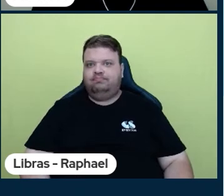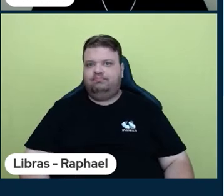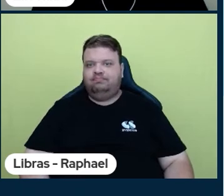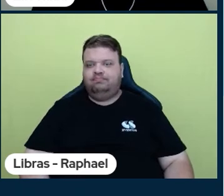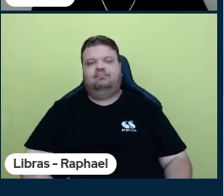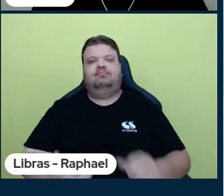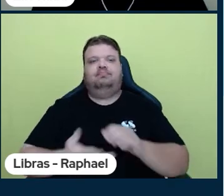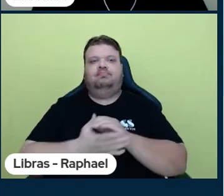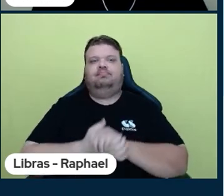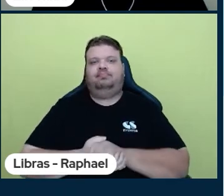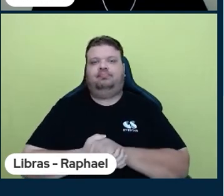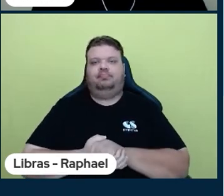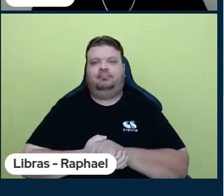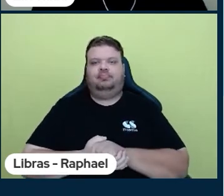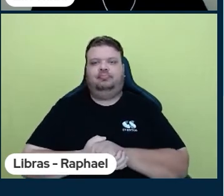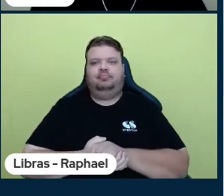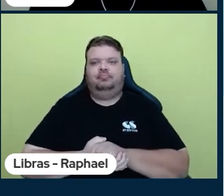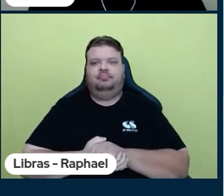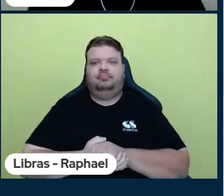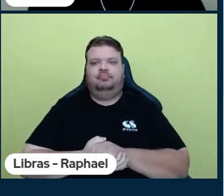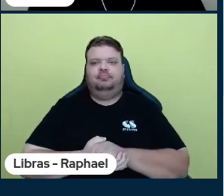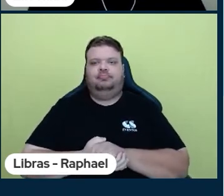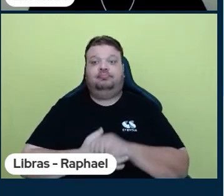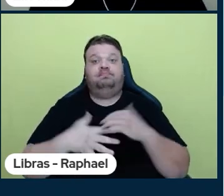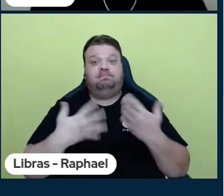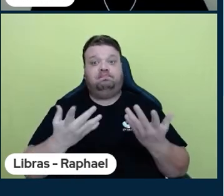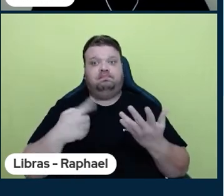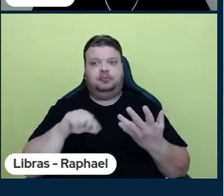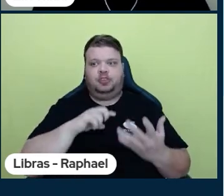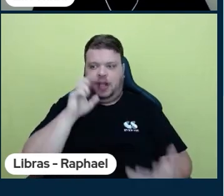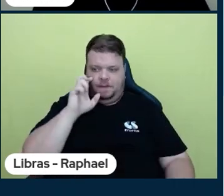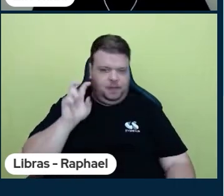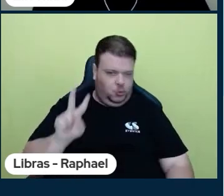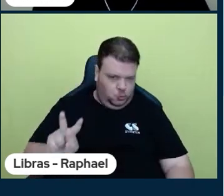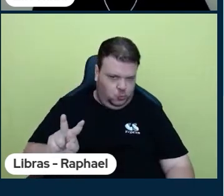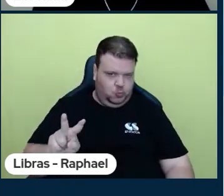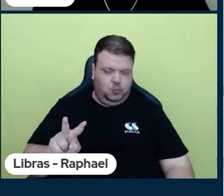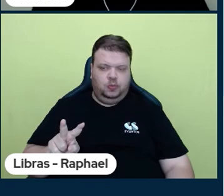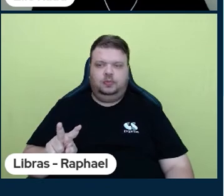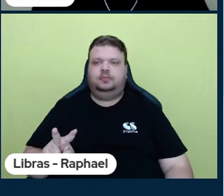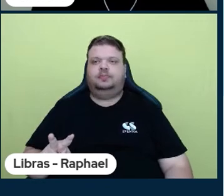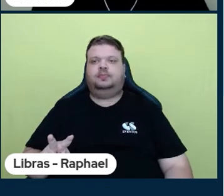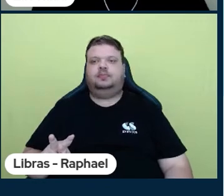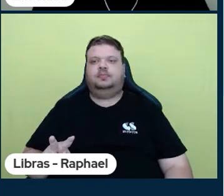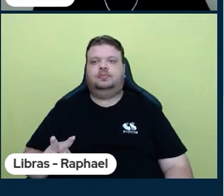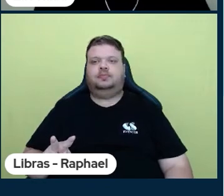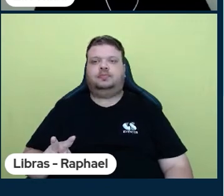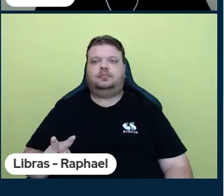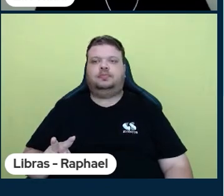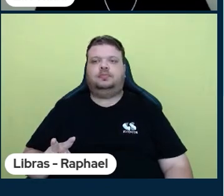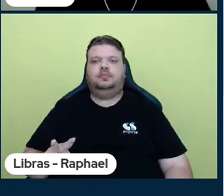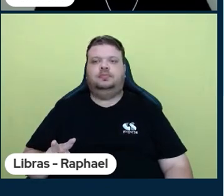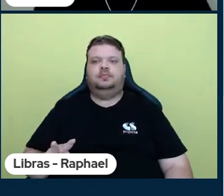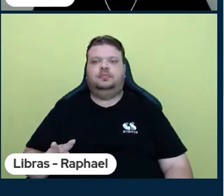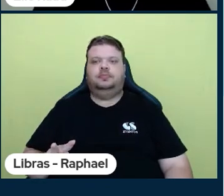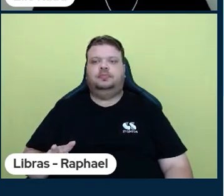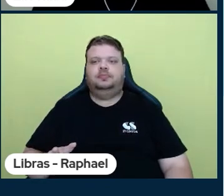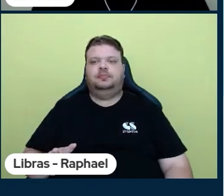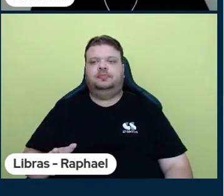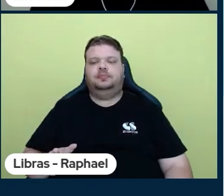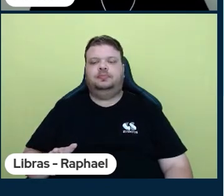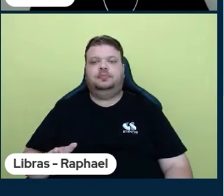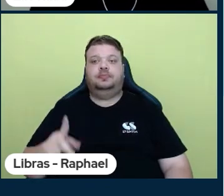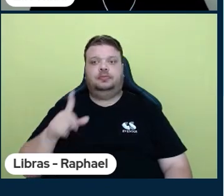implemented and it's live and it's in production now. We did also some research work which